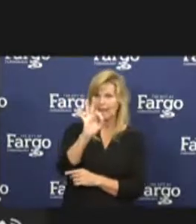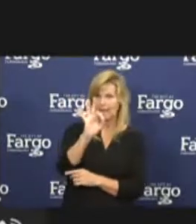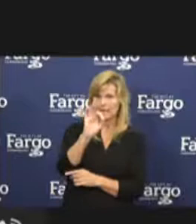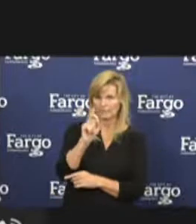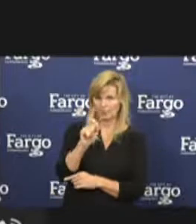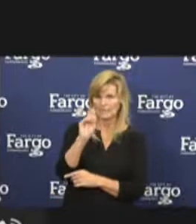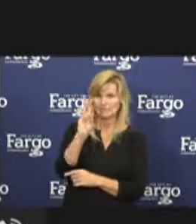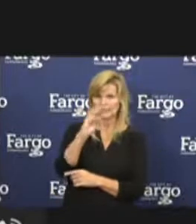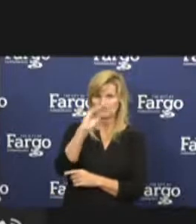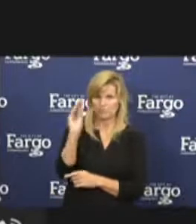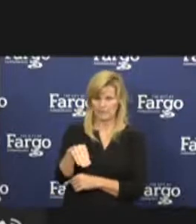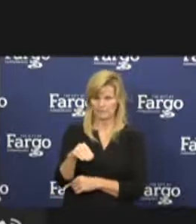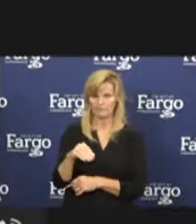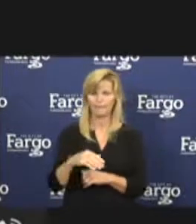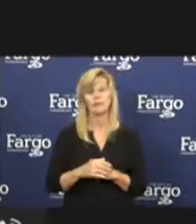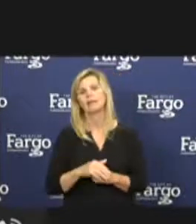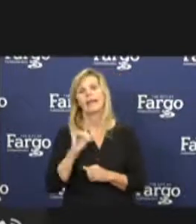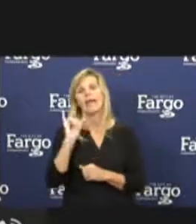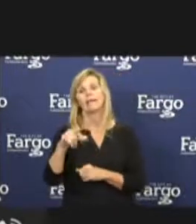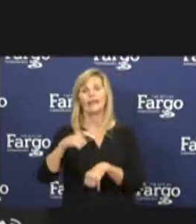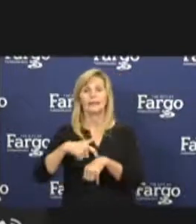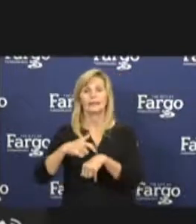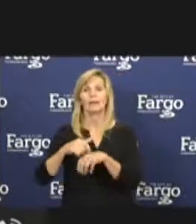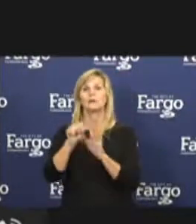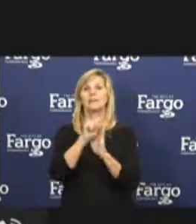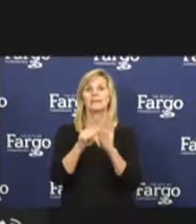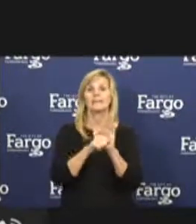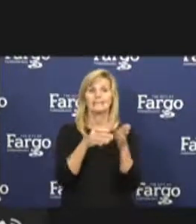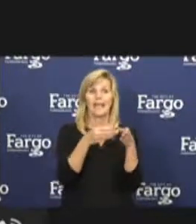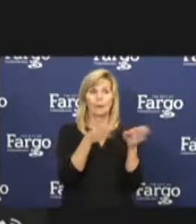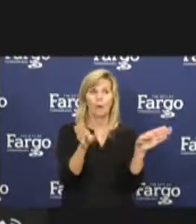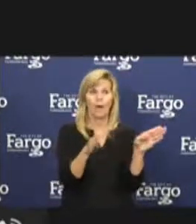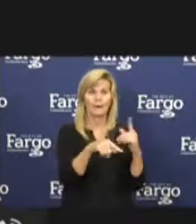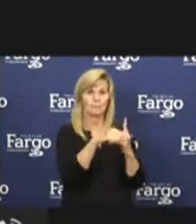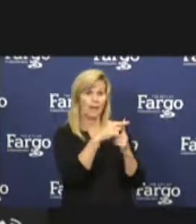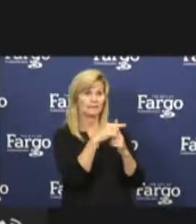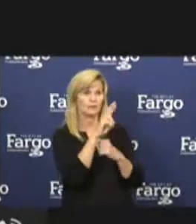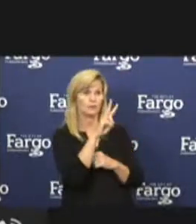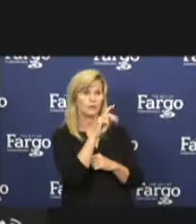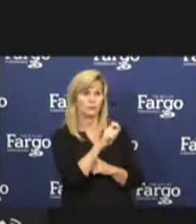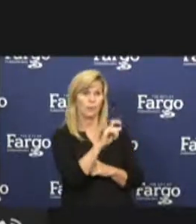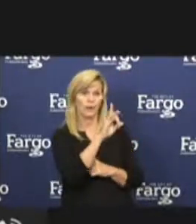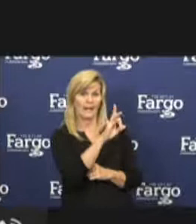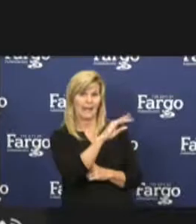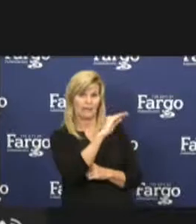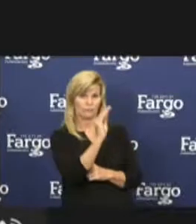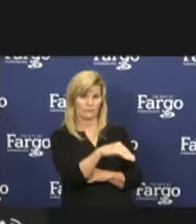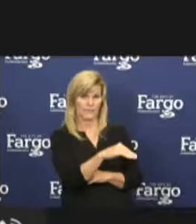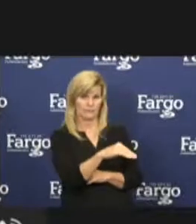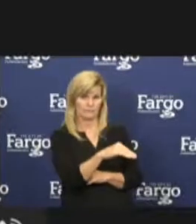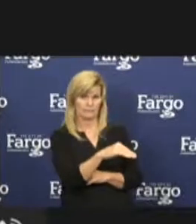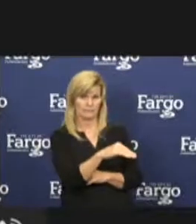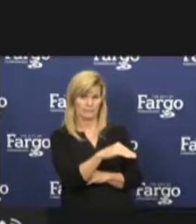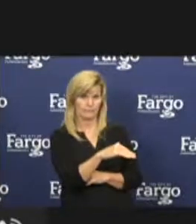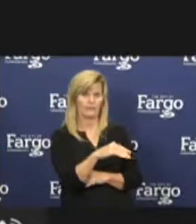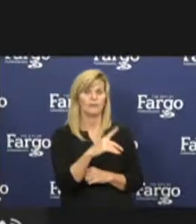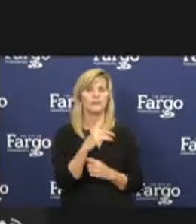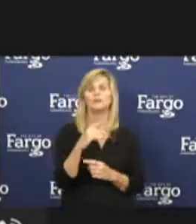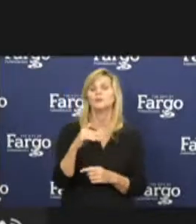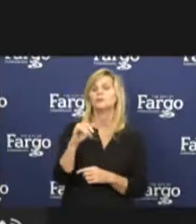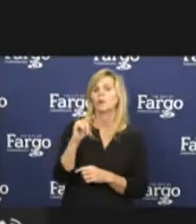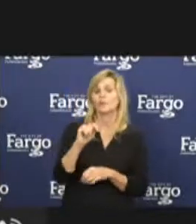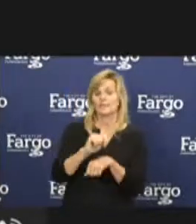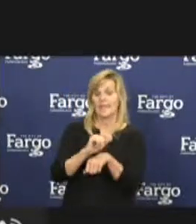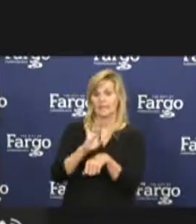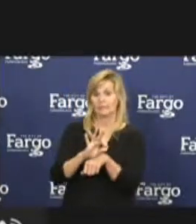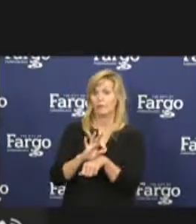14 days. At that time, the statewide positivity rate was 2.8%. The task force has had